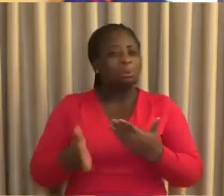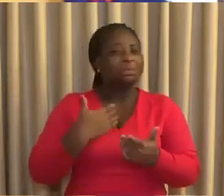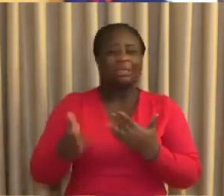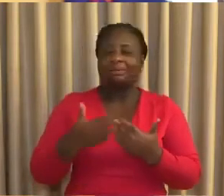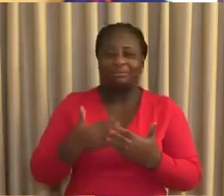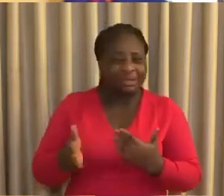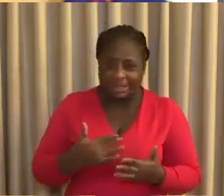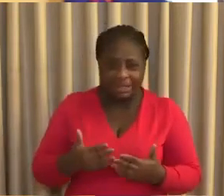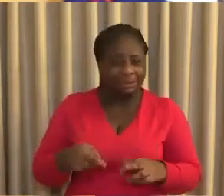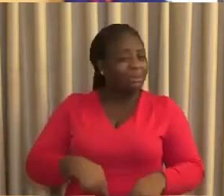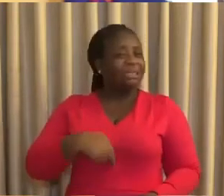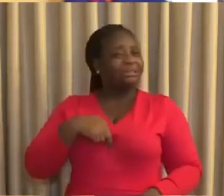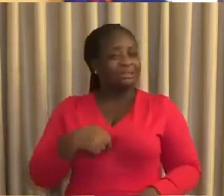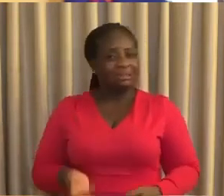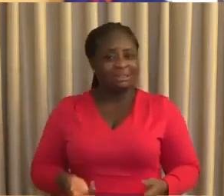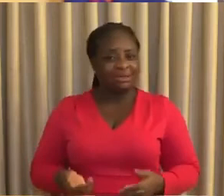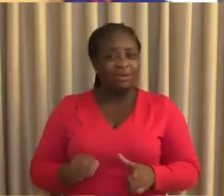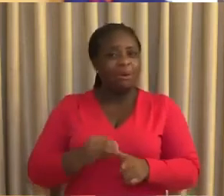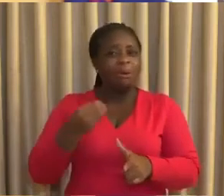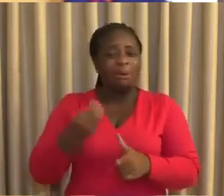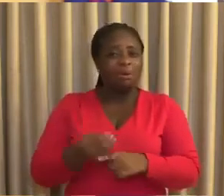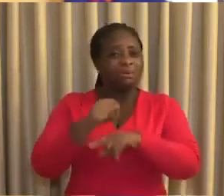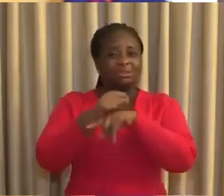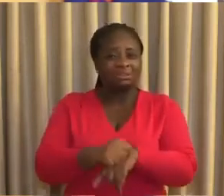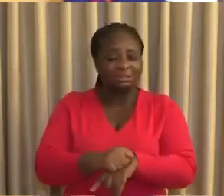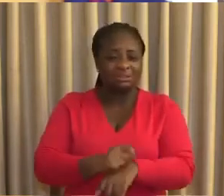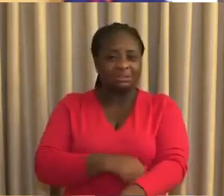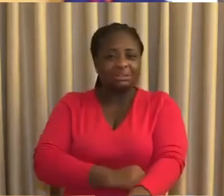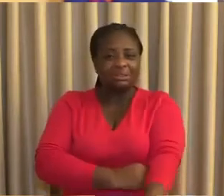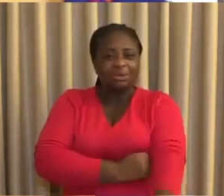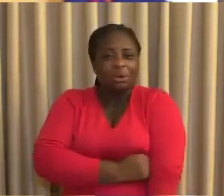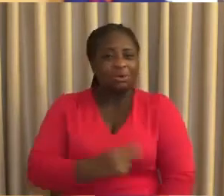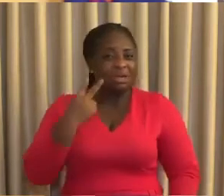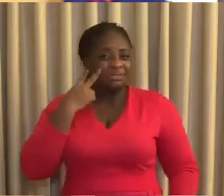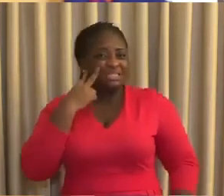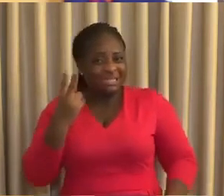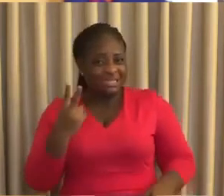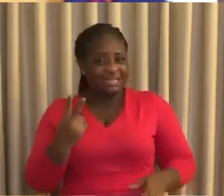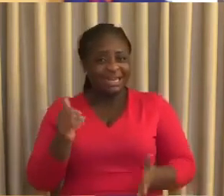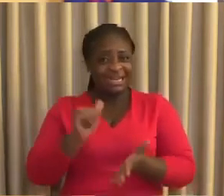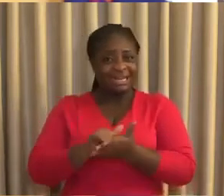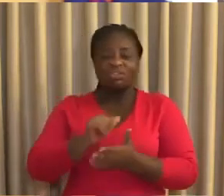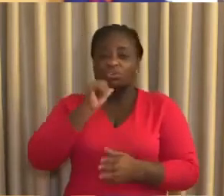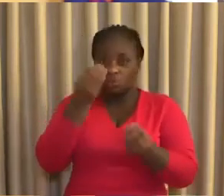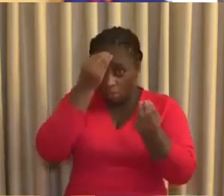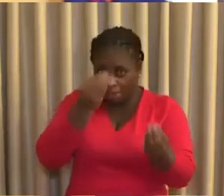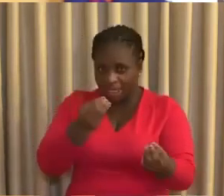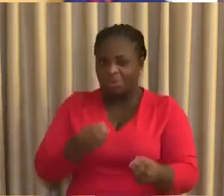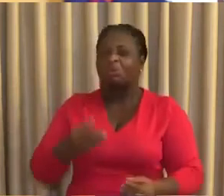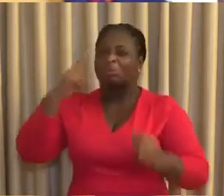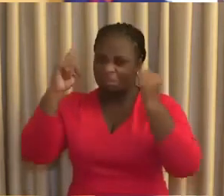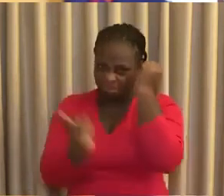or ethnicity, who is found to be flouting them will be dealt with fully in accordance with